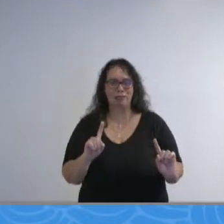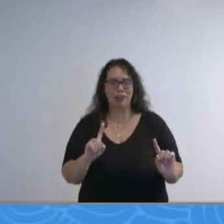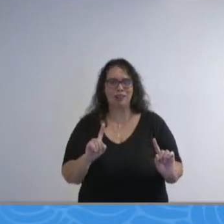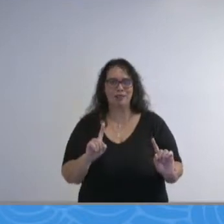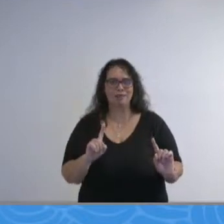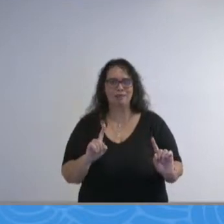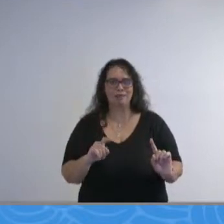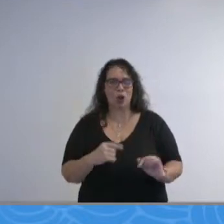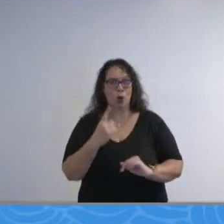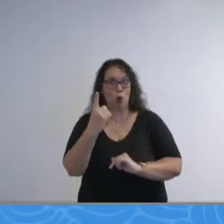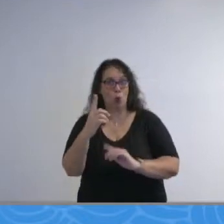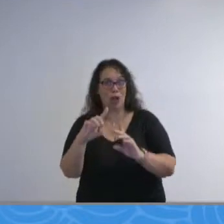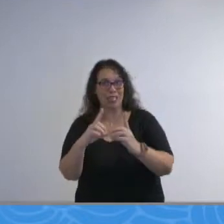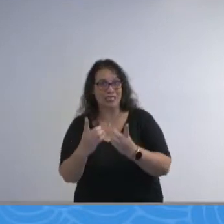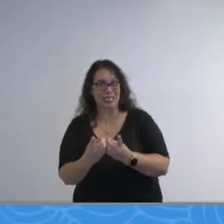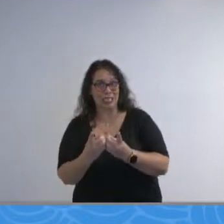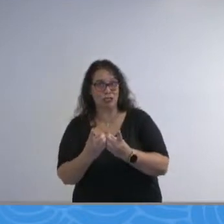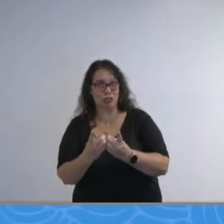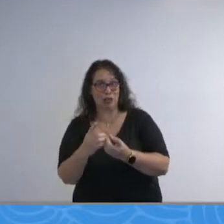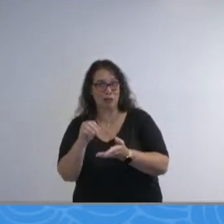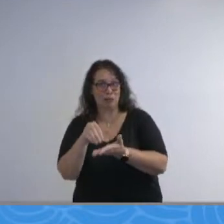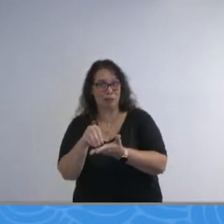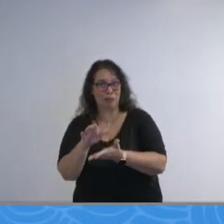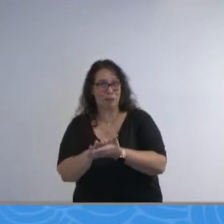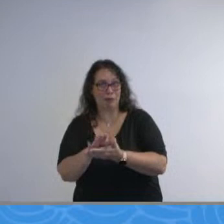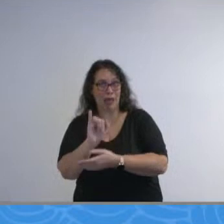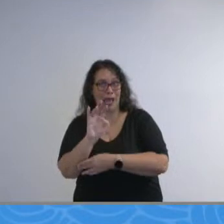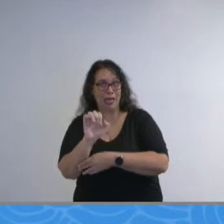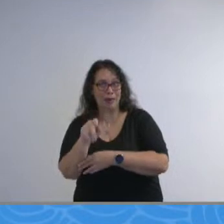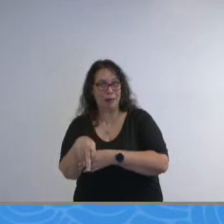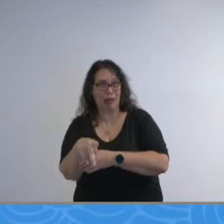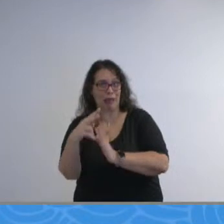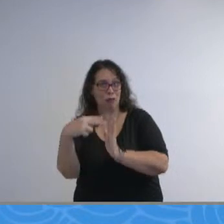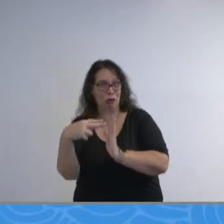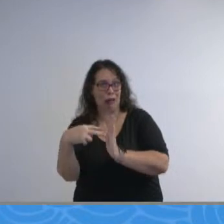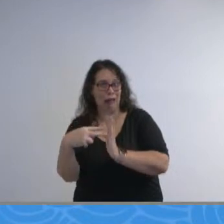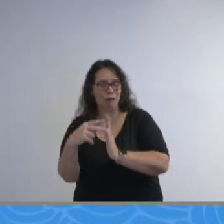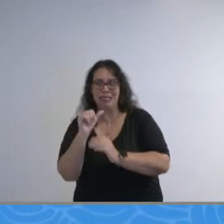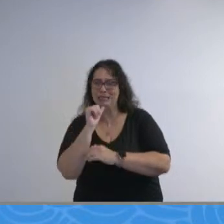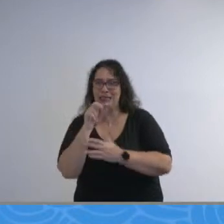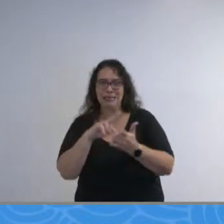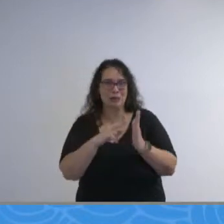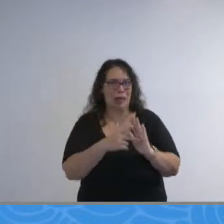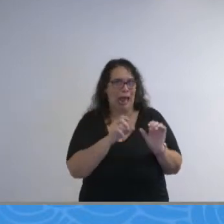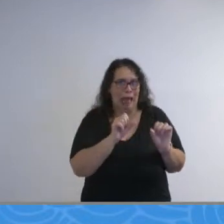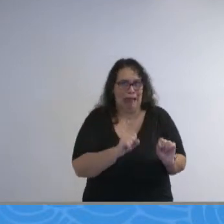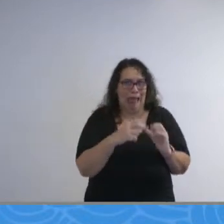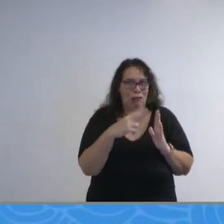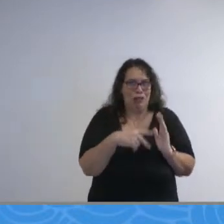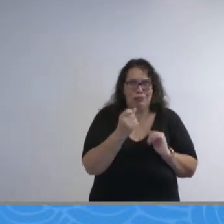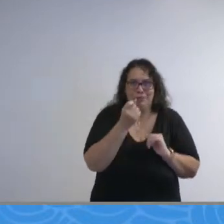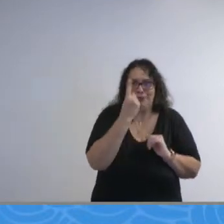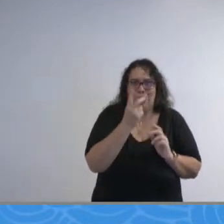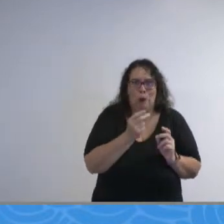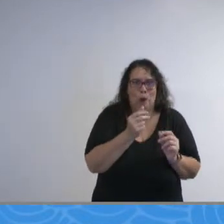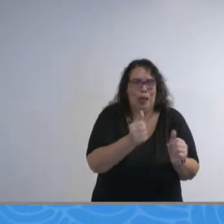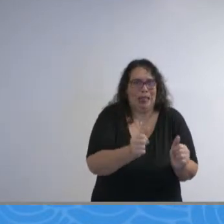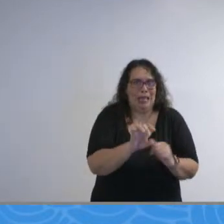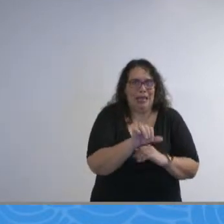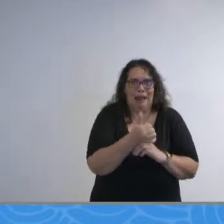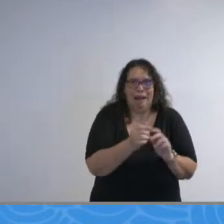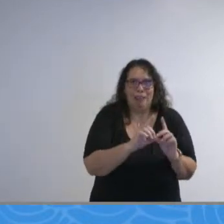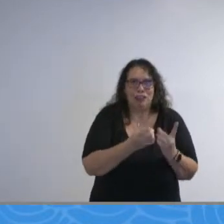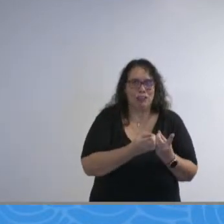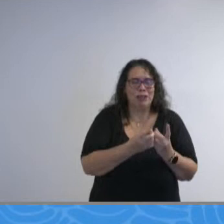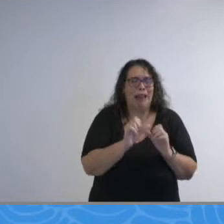looking at one from one district if I can read one from one district, doesn't necessarily mean that I can read very quickly one from another.